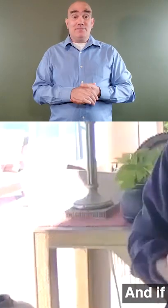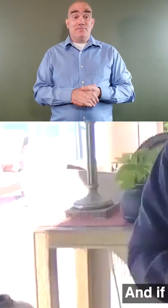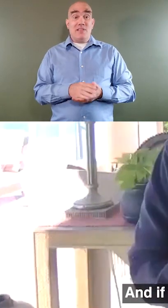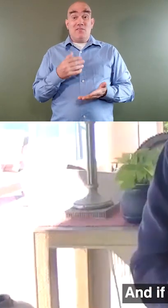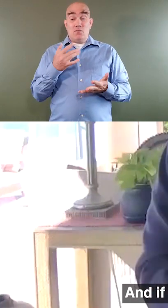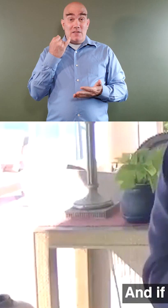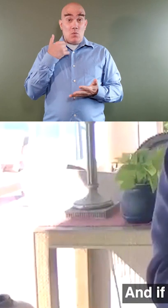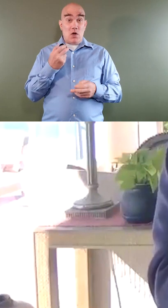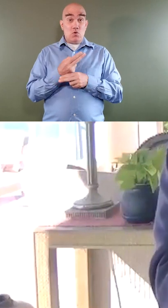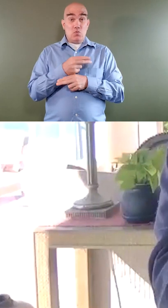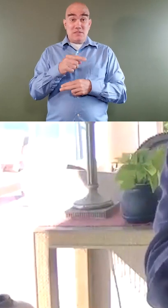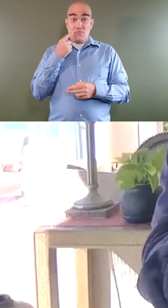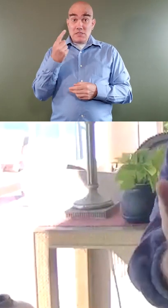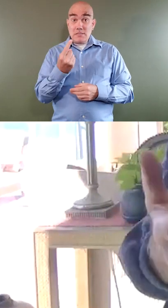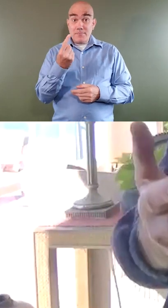use this for something,